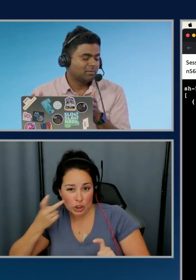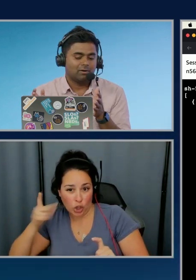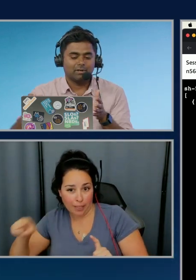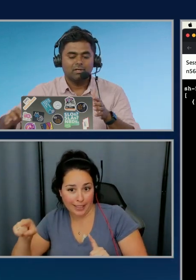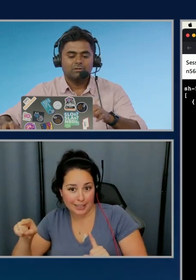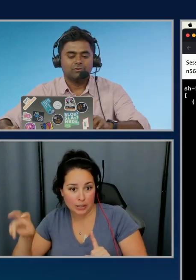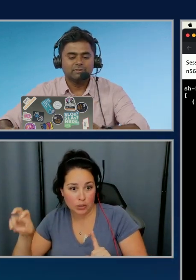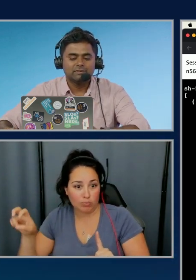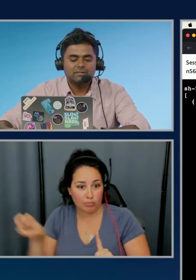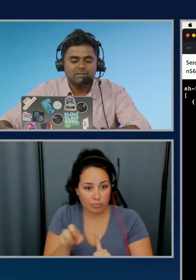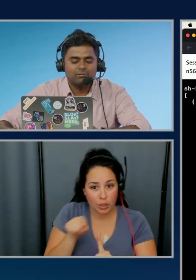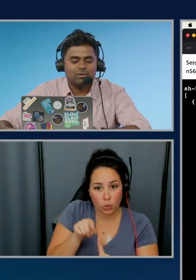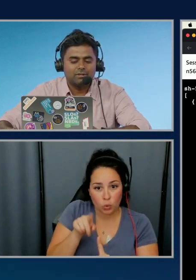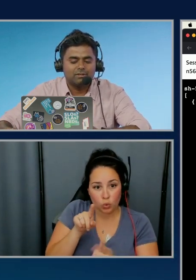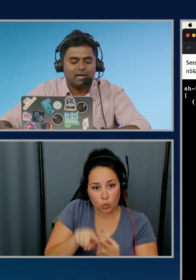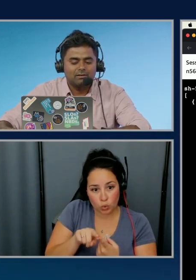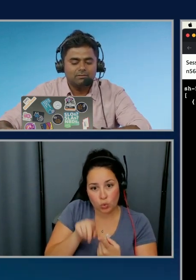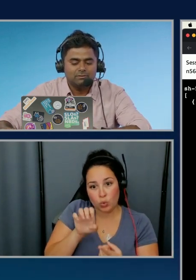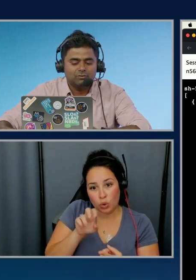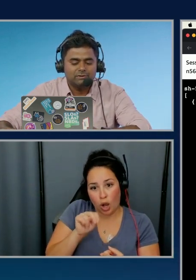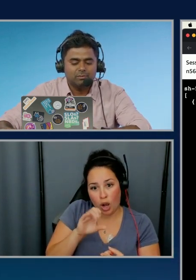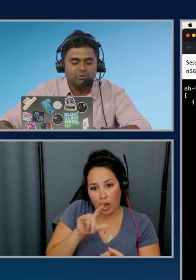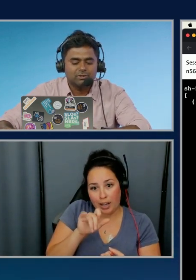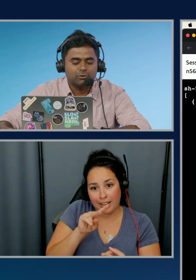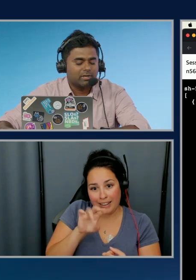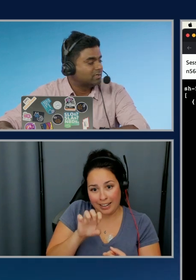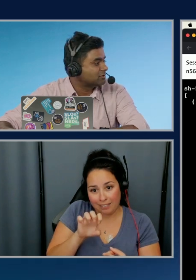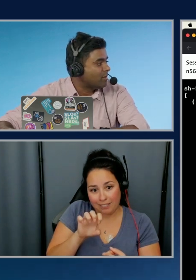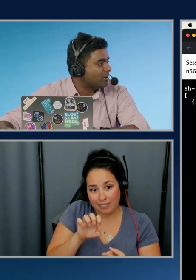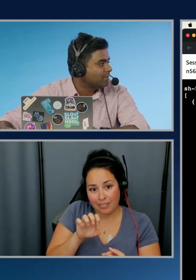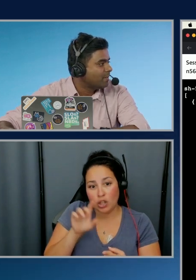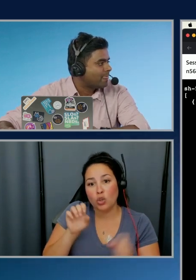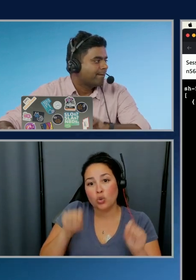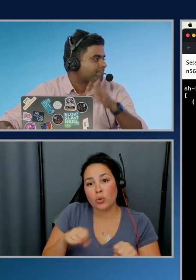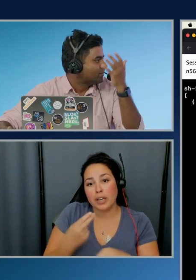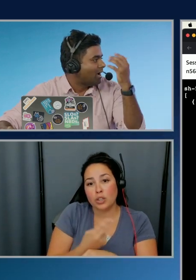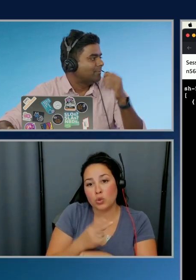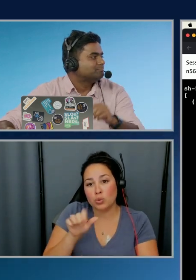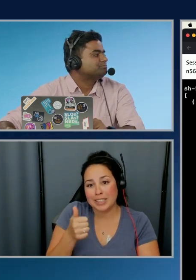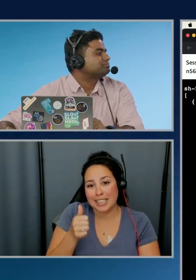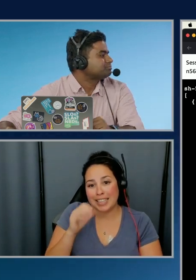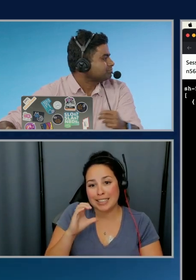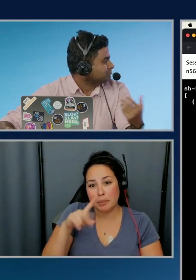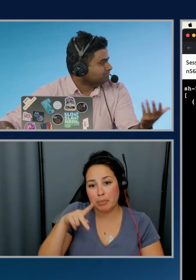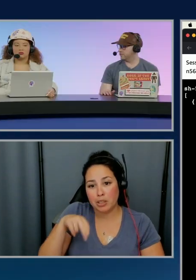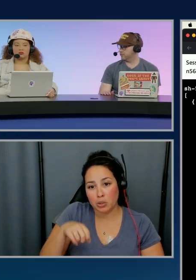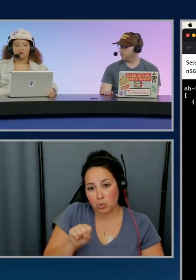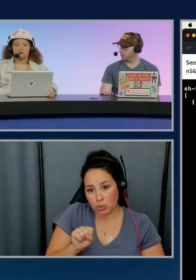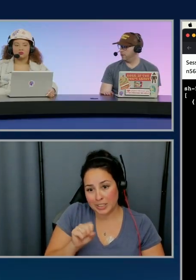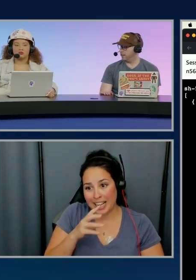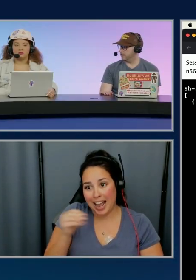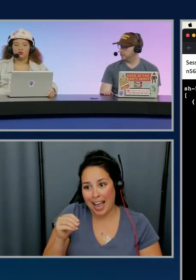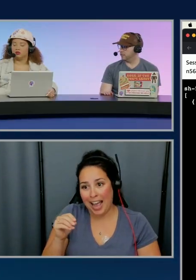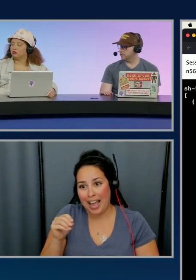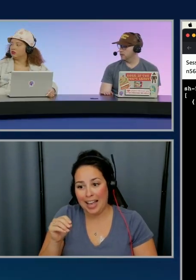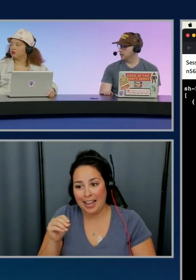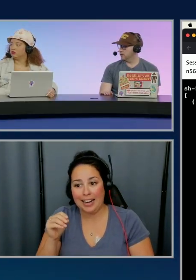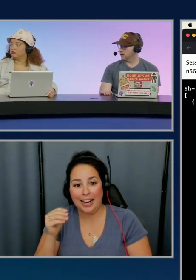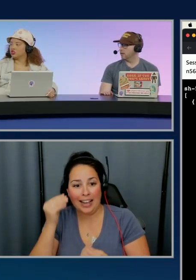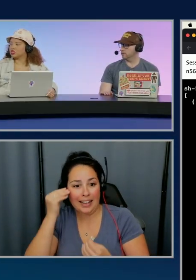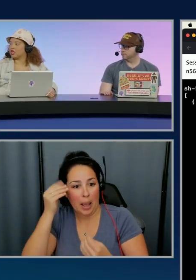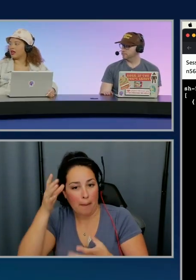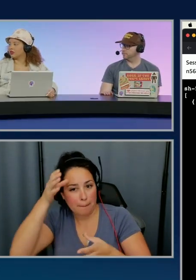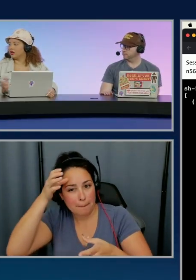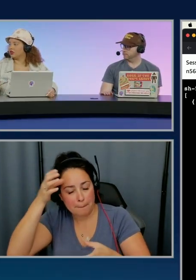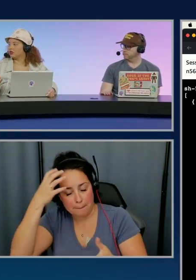you will. Okay. Right. So in this instance, I've donated 10 vCPUs and 20 gigs of memory. Okay. So a subset of whatever resources are available in that instance.